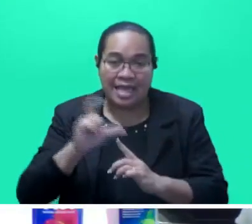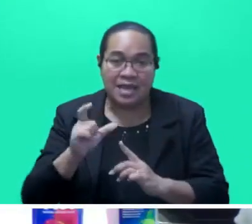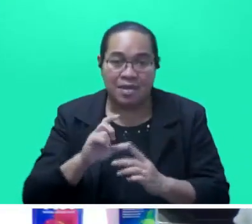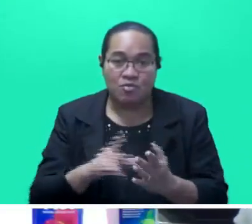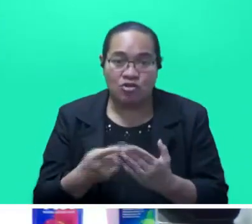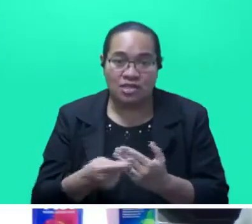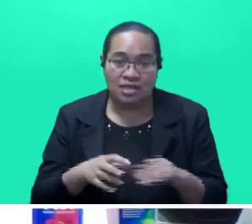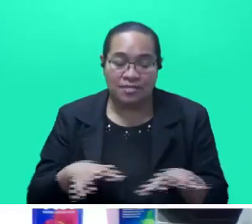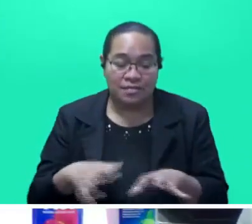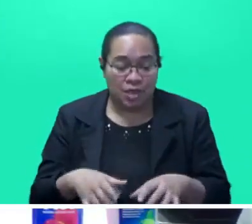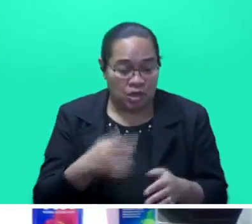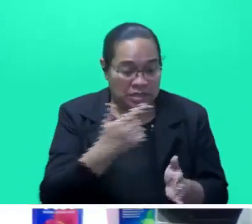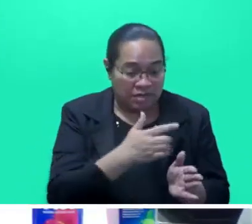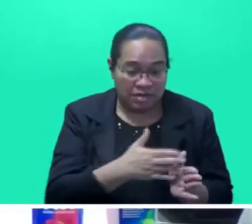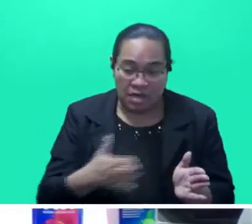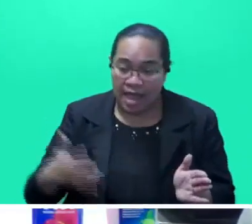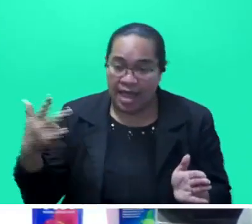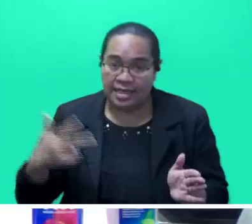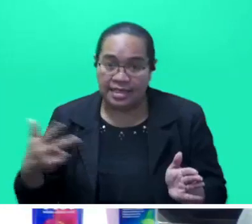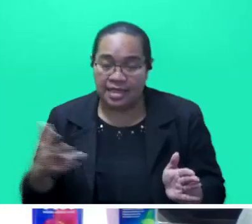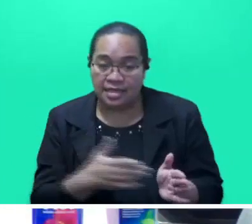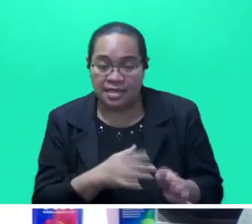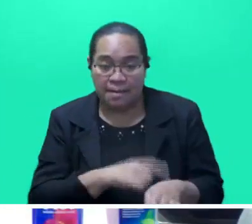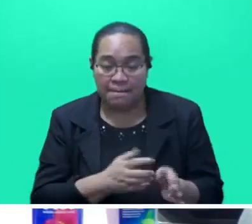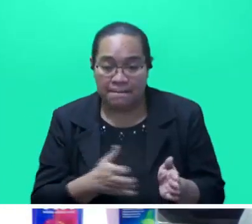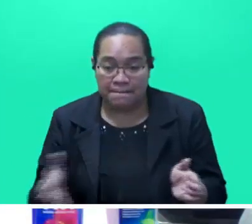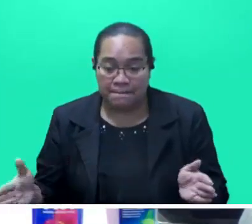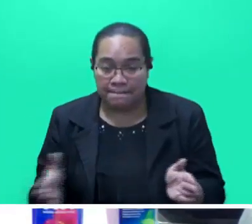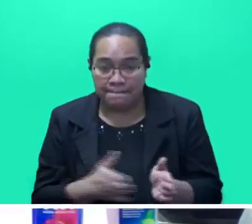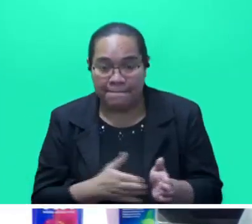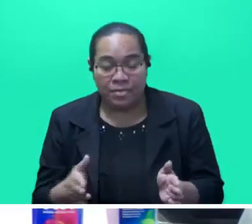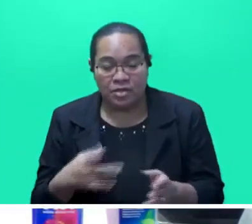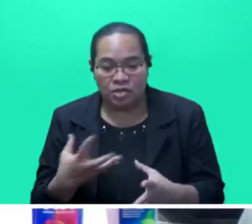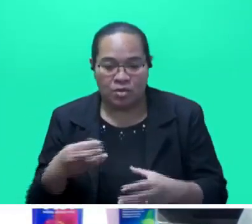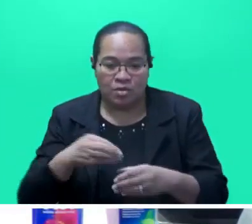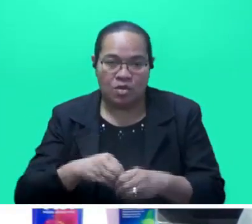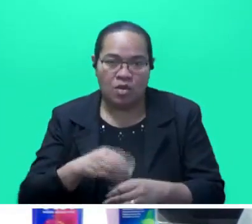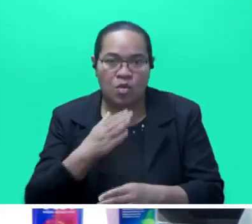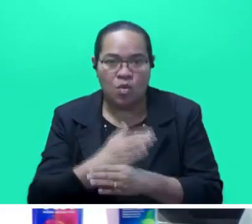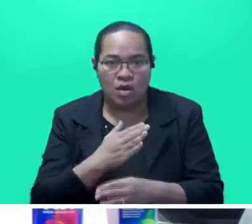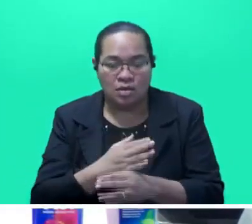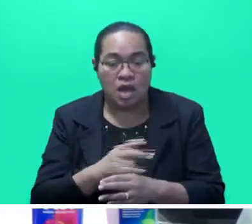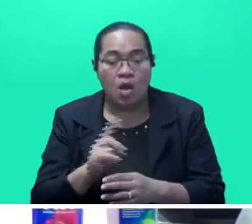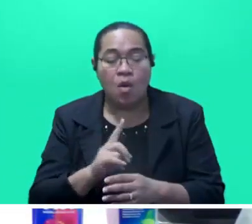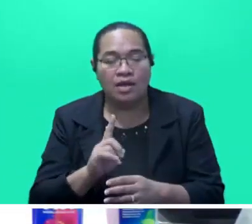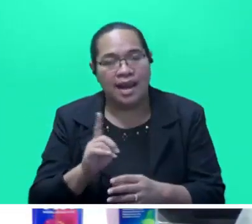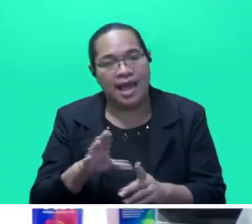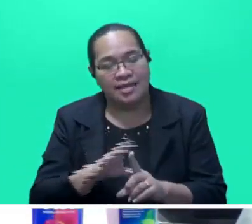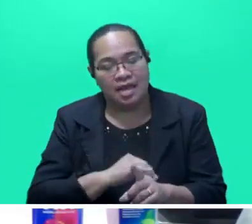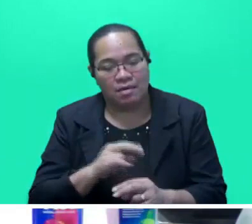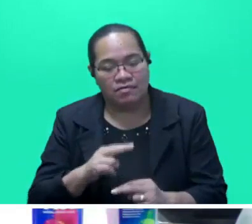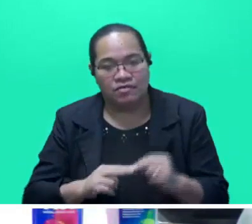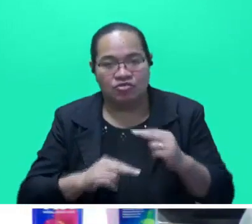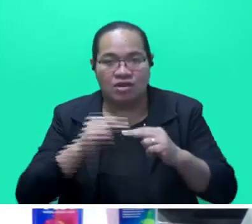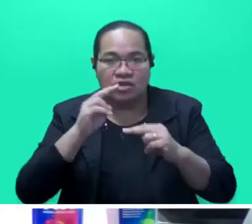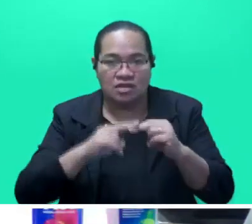was noted that 2018 period, the Fiji Corrections Service engaged in works that improve infrastructure, improve